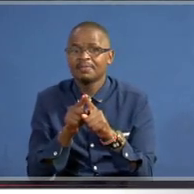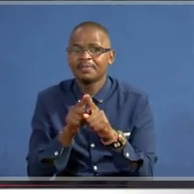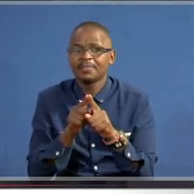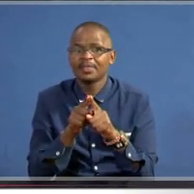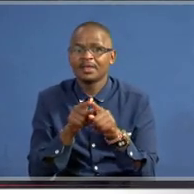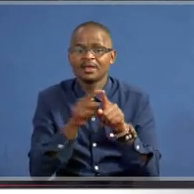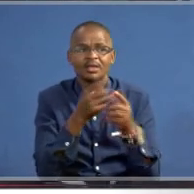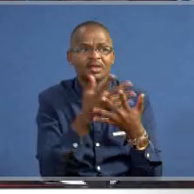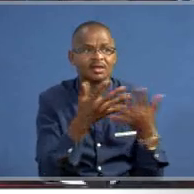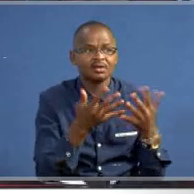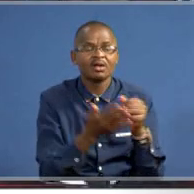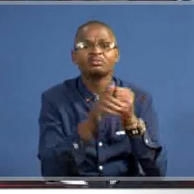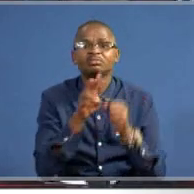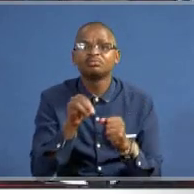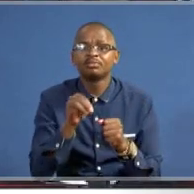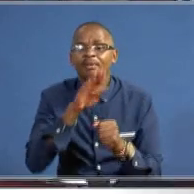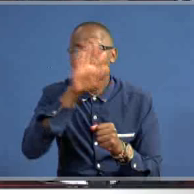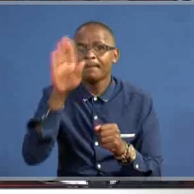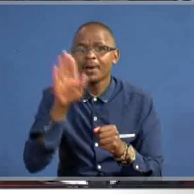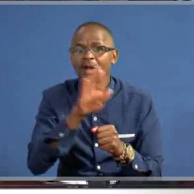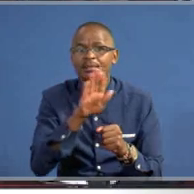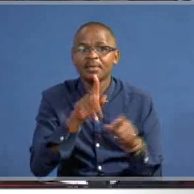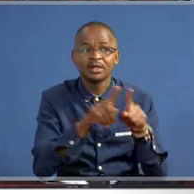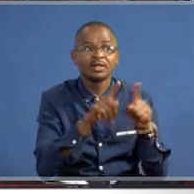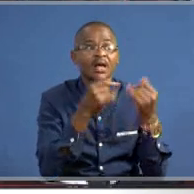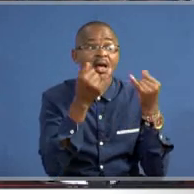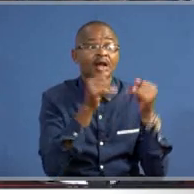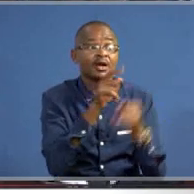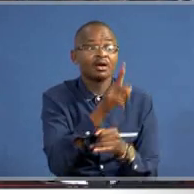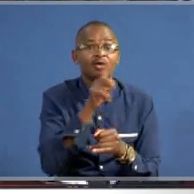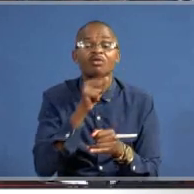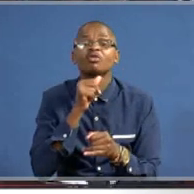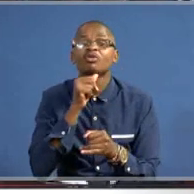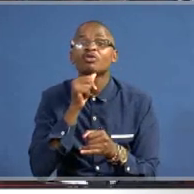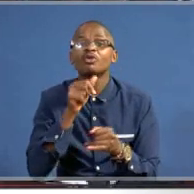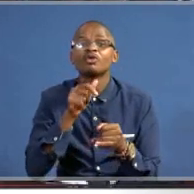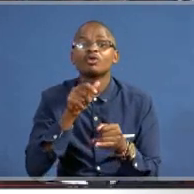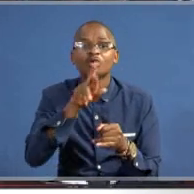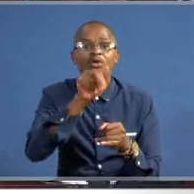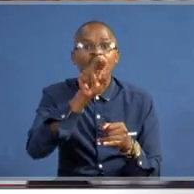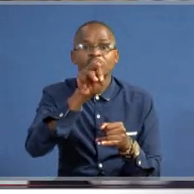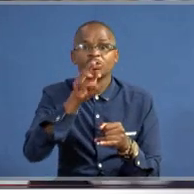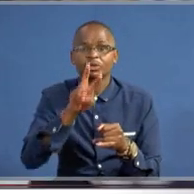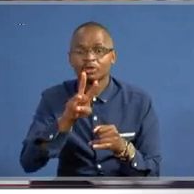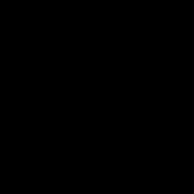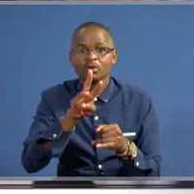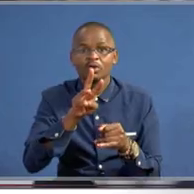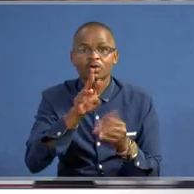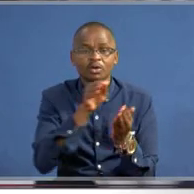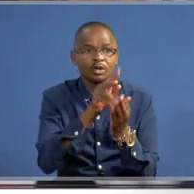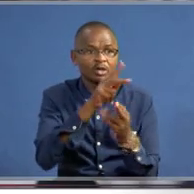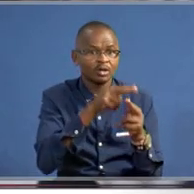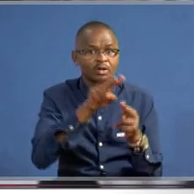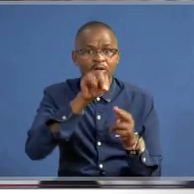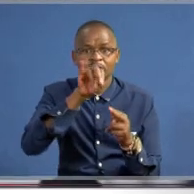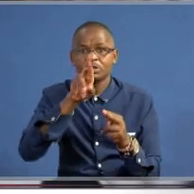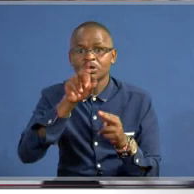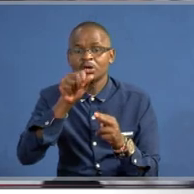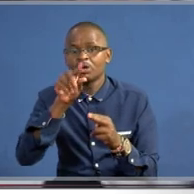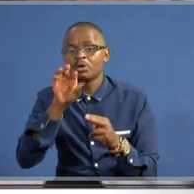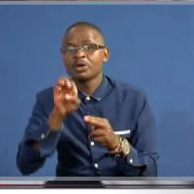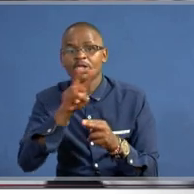going to parliamentarians are now threatening not to renew cbk cavana patrick Njoroge contract come June